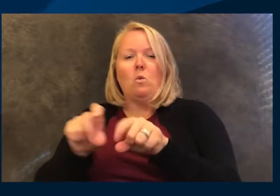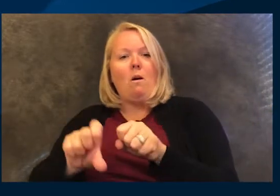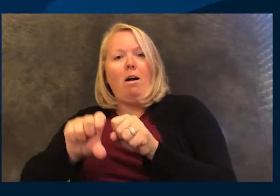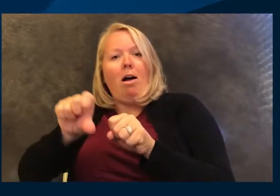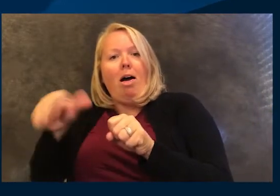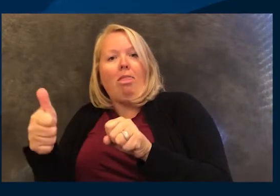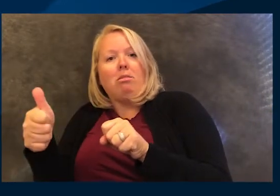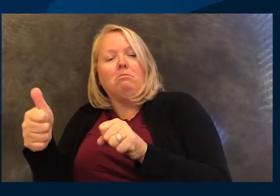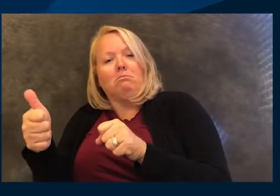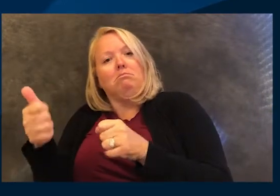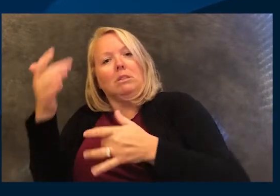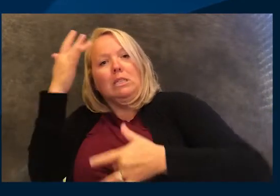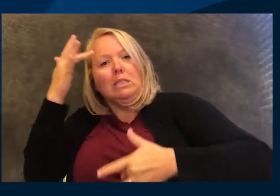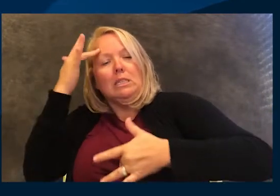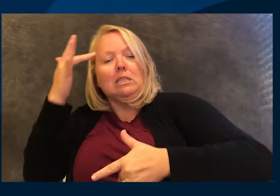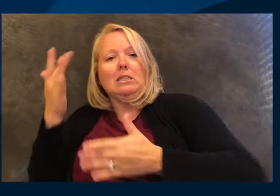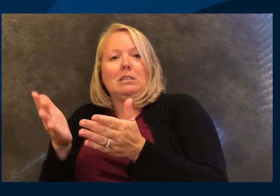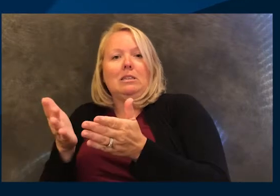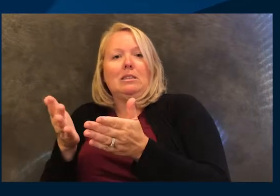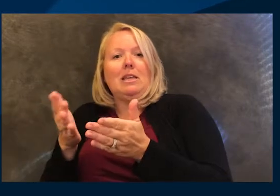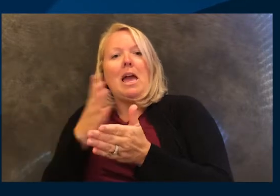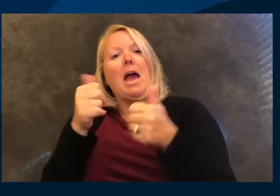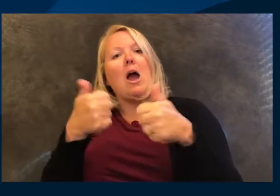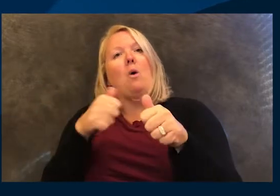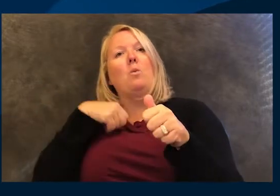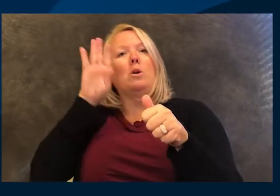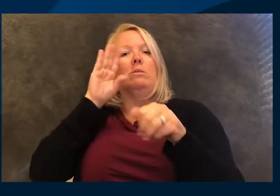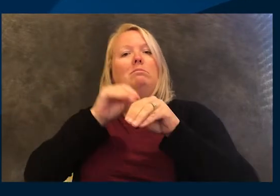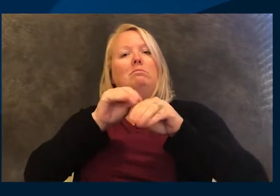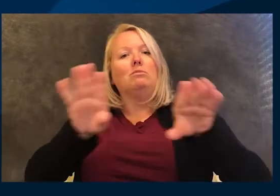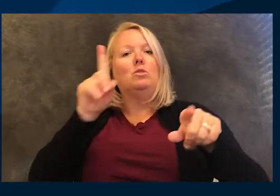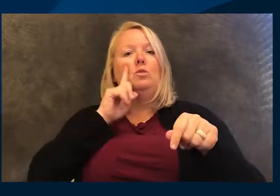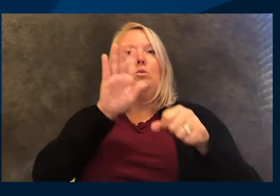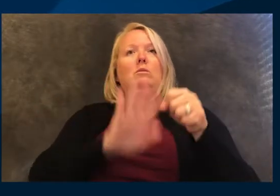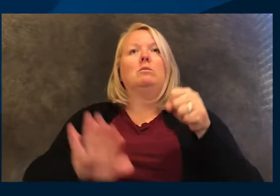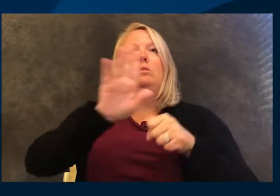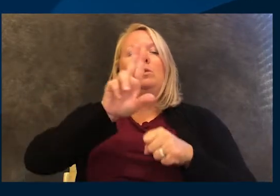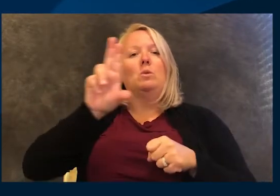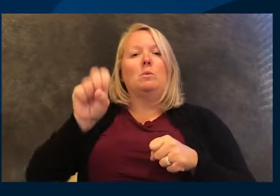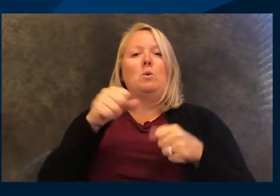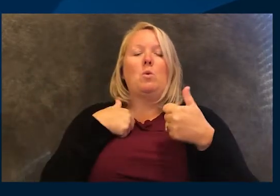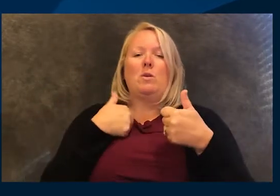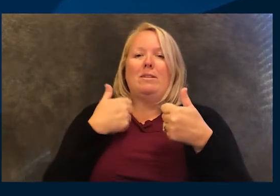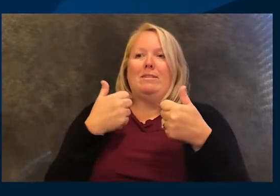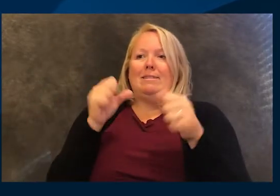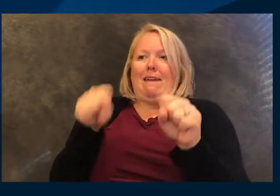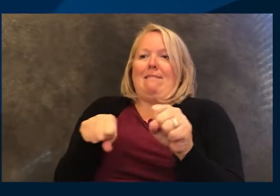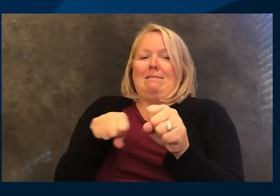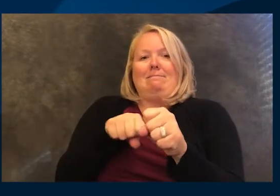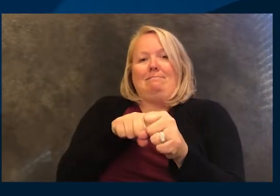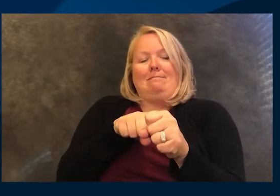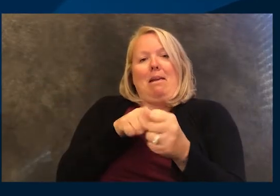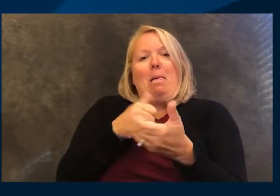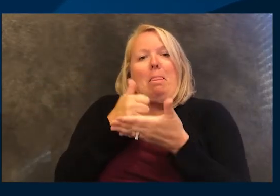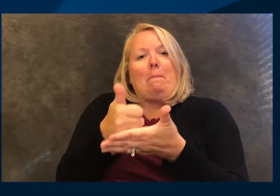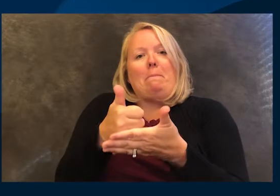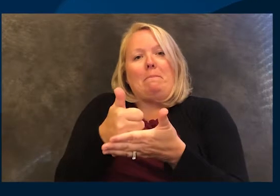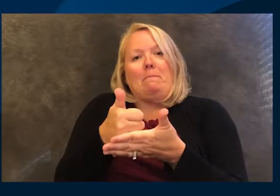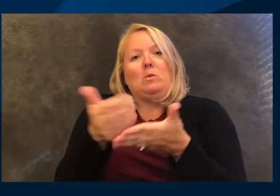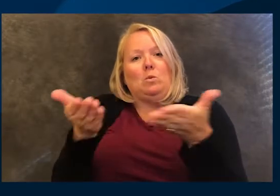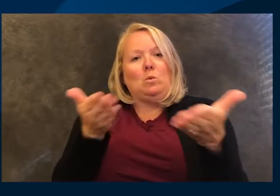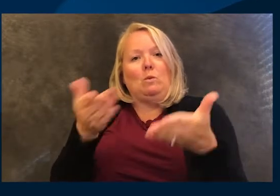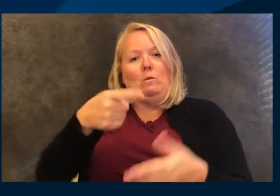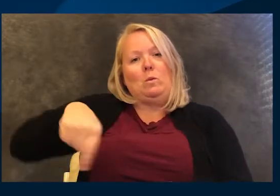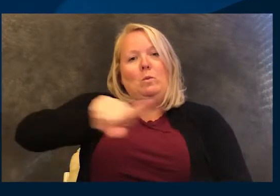really maintain our commitment to the citizens of the state of Michigan for the care that we're uniquely equipped to deliver.